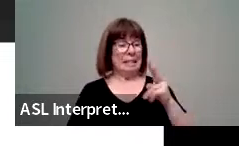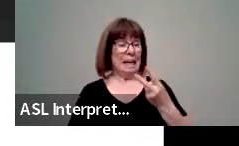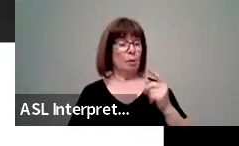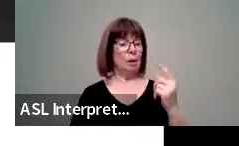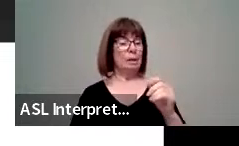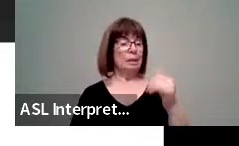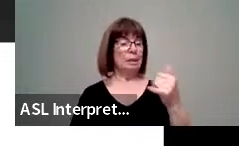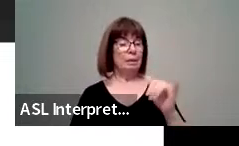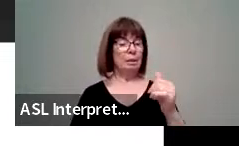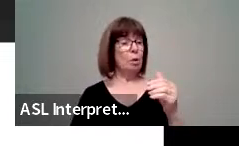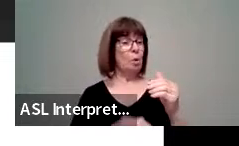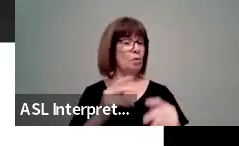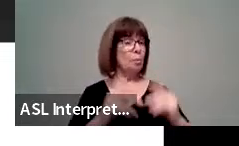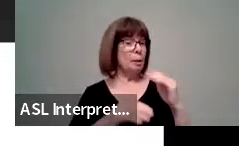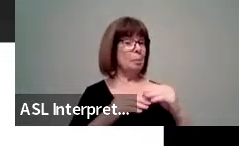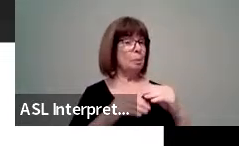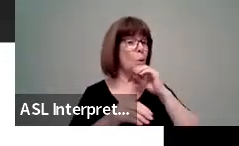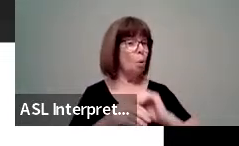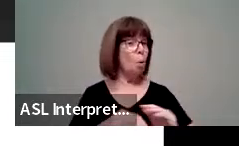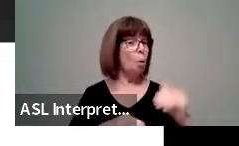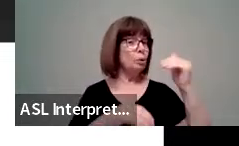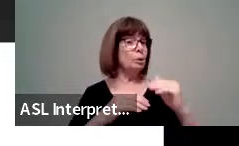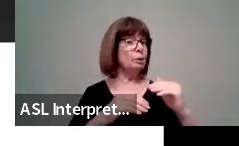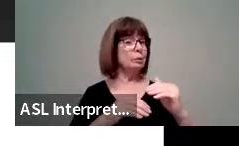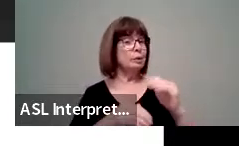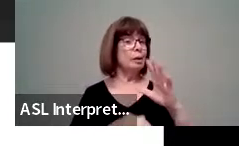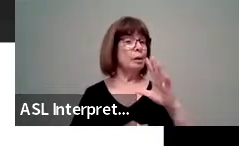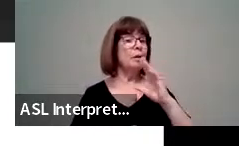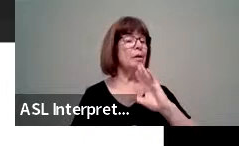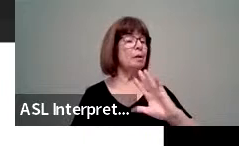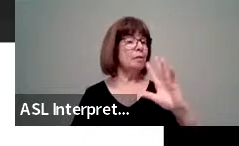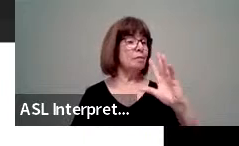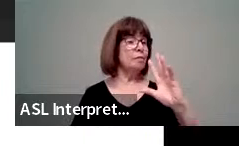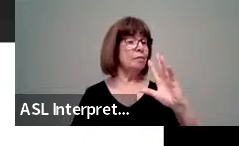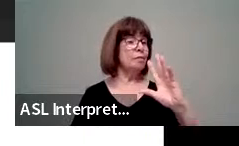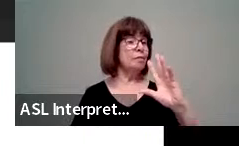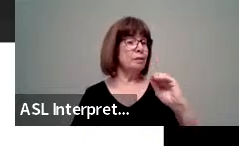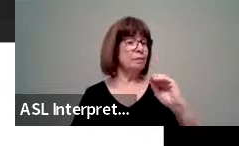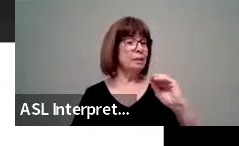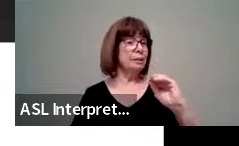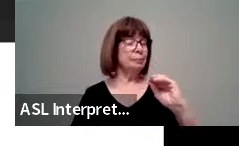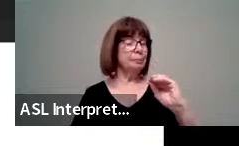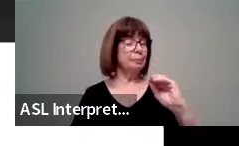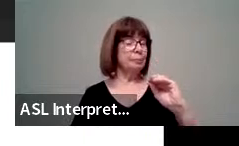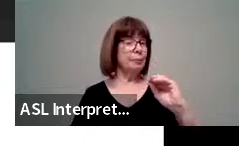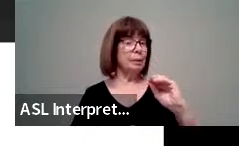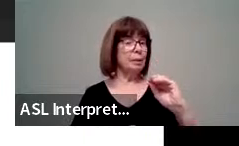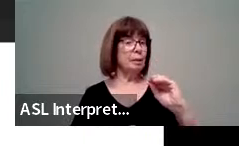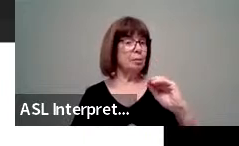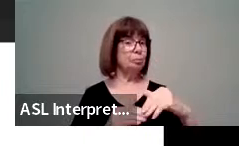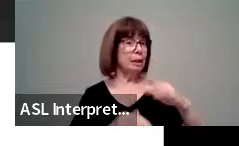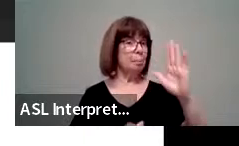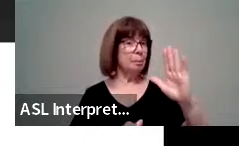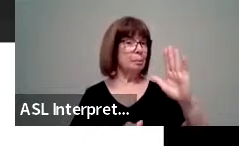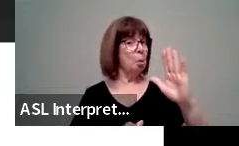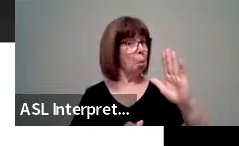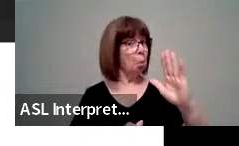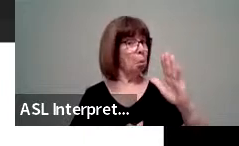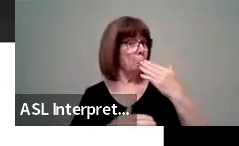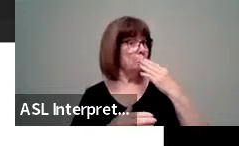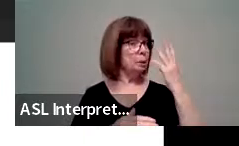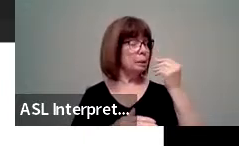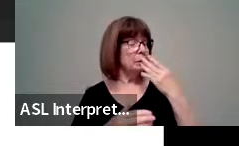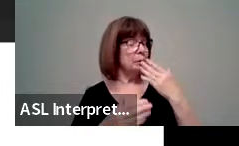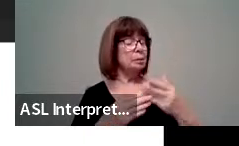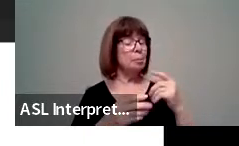for people over 50, but we also have lots of people who have never been boosted at all, and we're going into